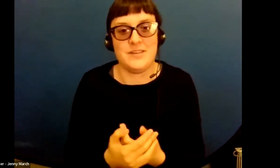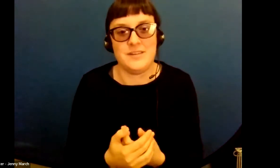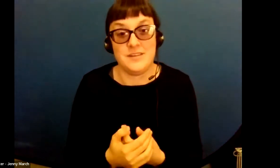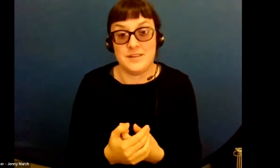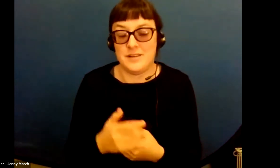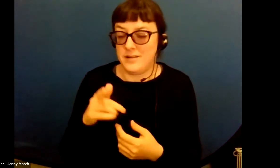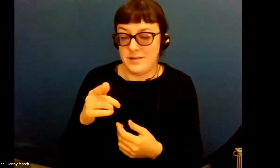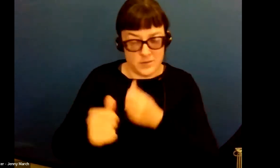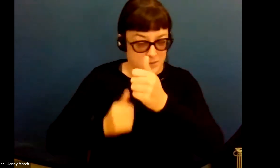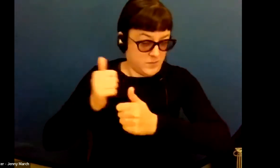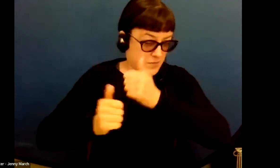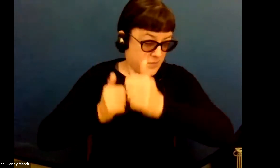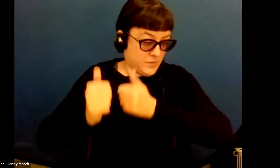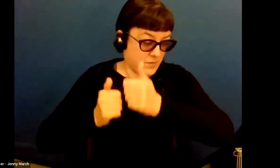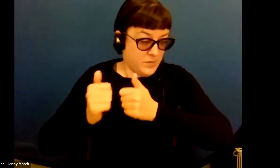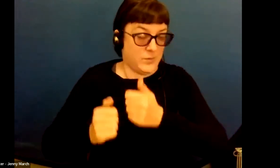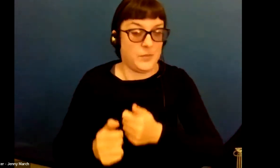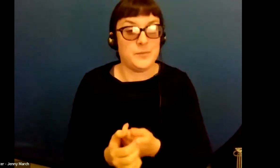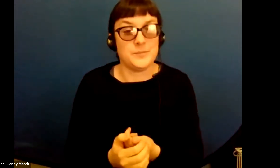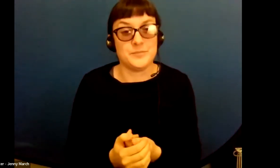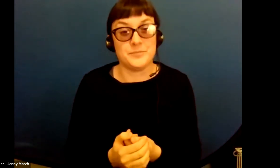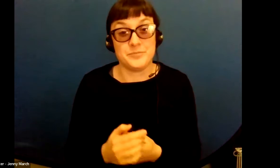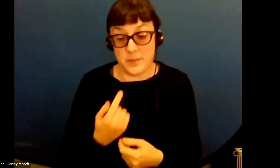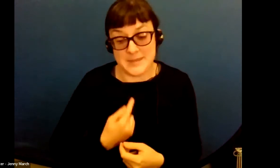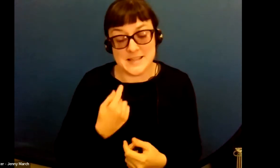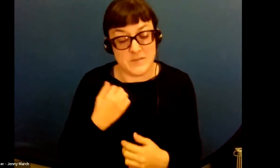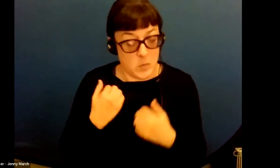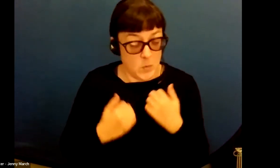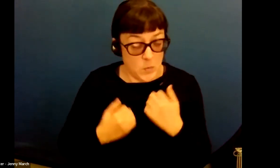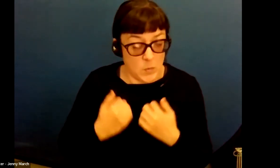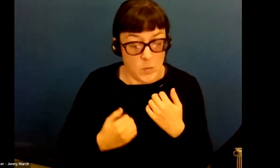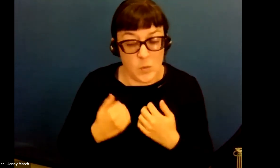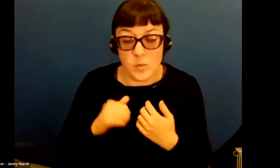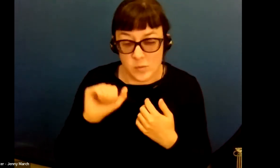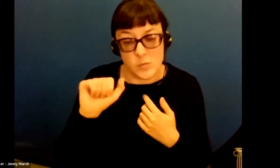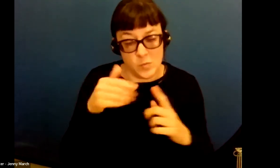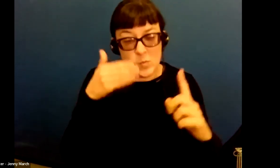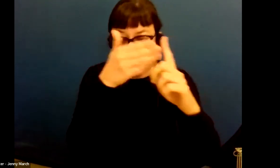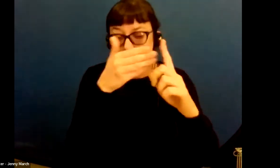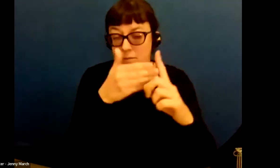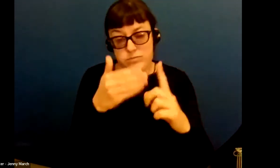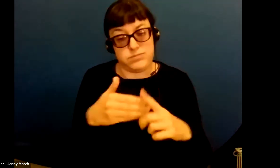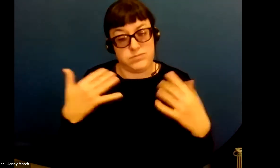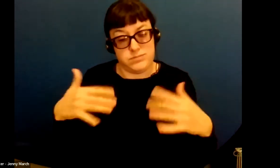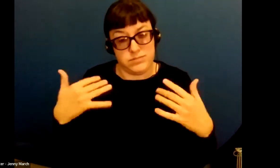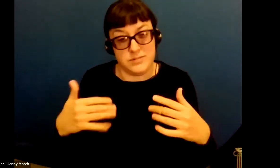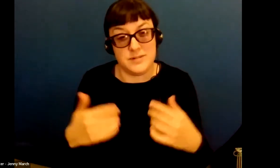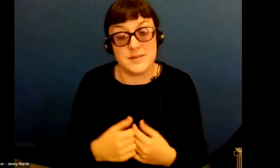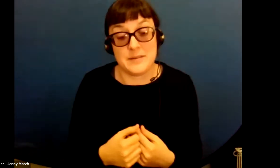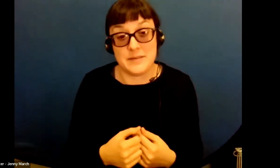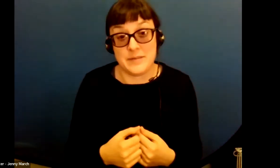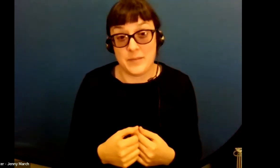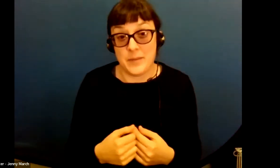really proud that you're doing it, and I'm passionate about the objectives of what you're trying to do. Because having been